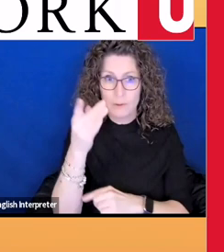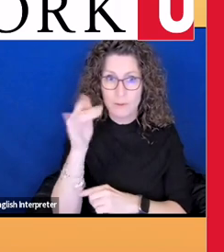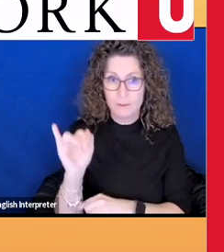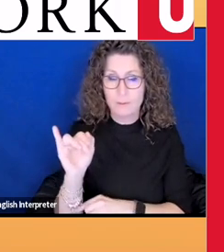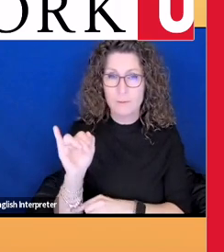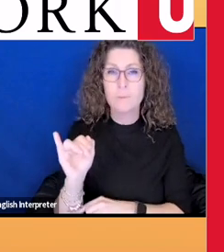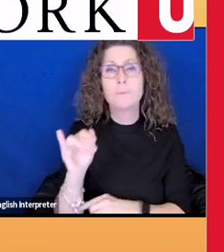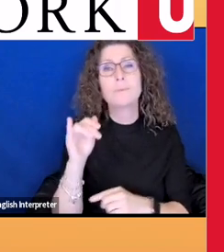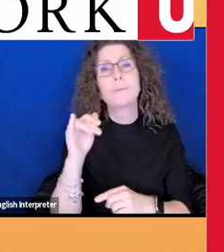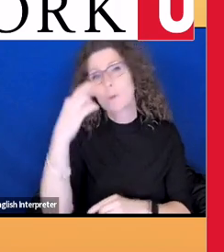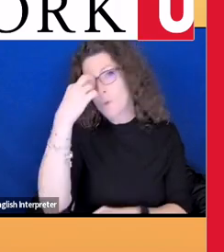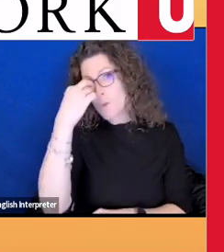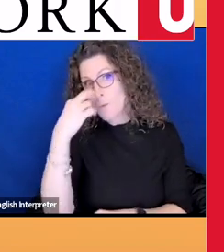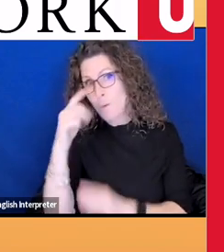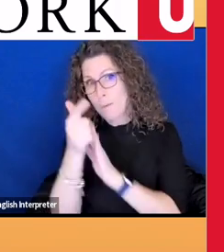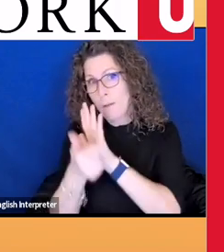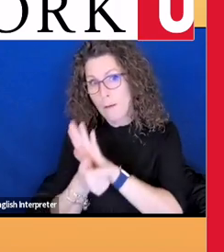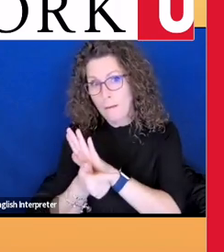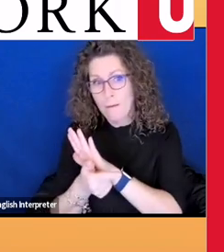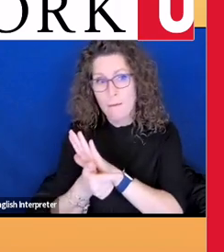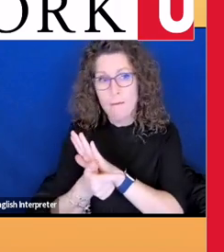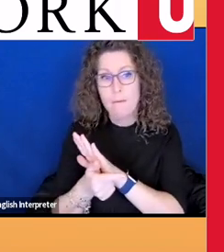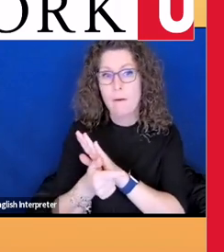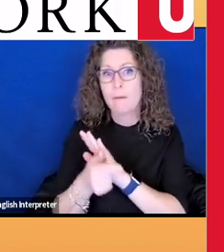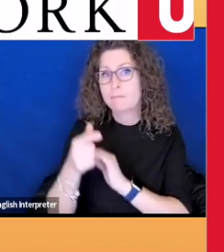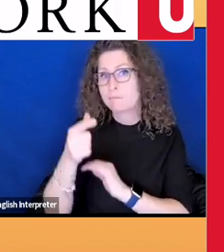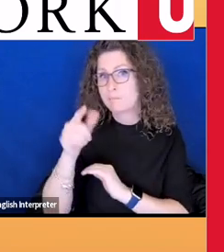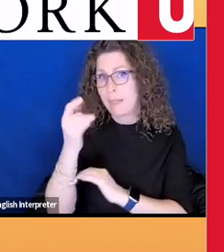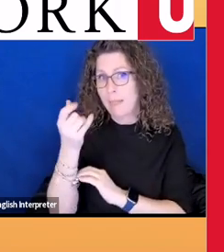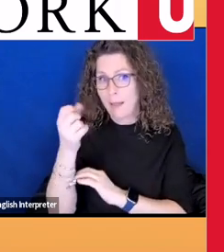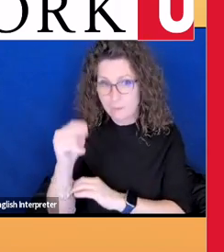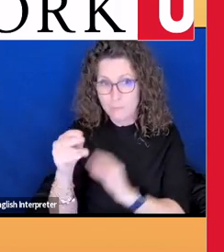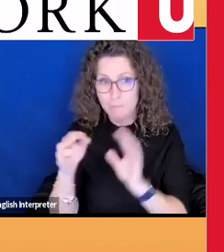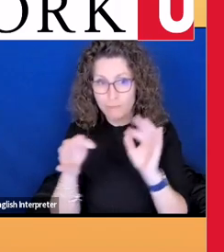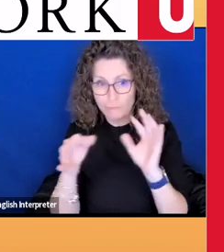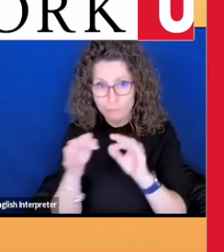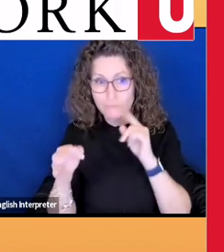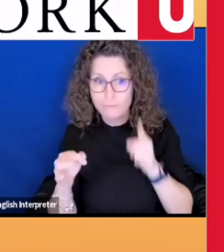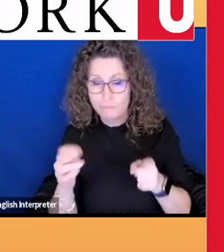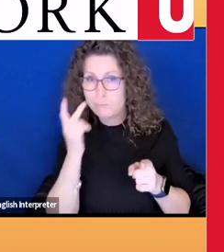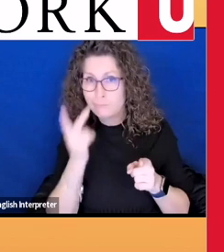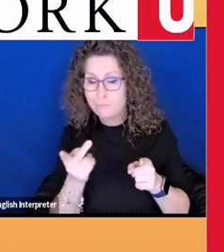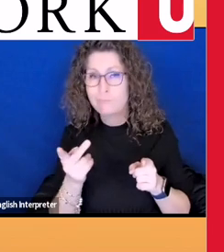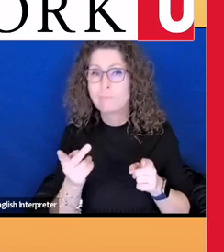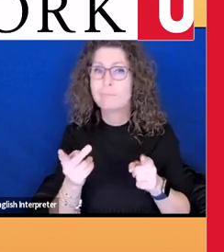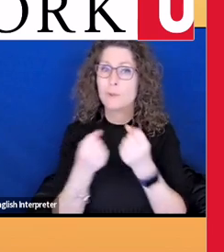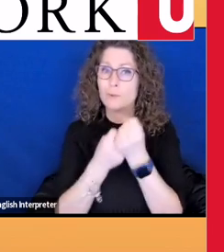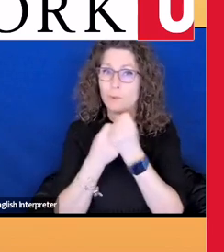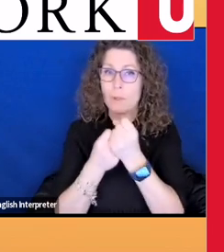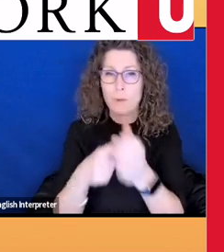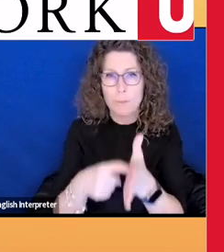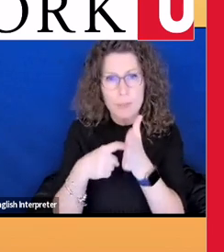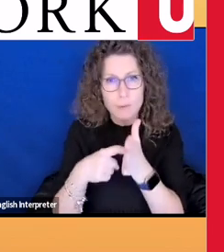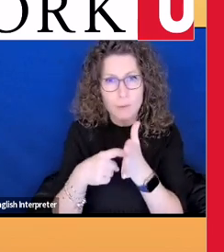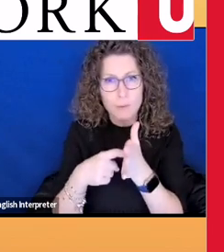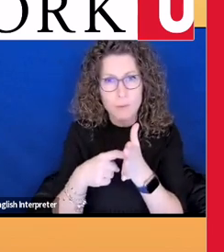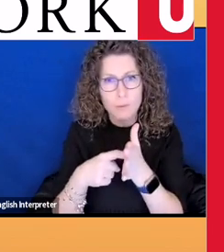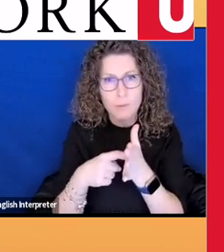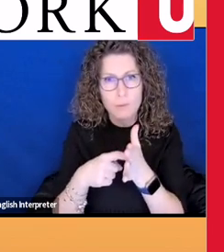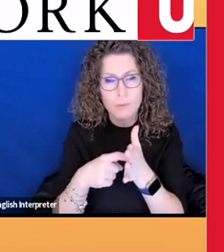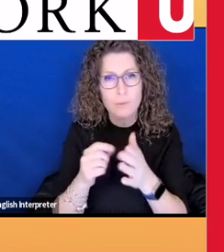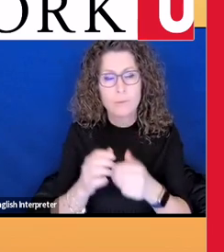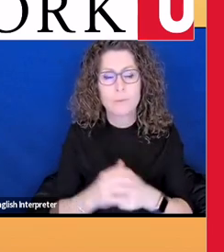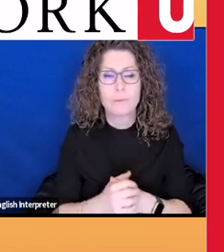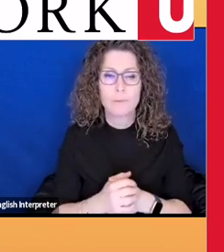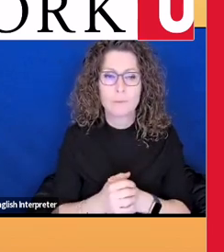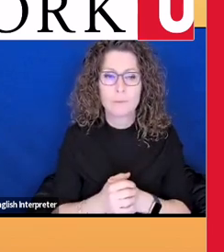an obligatio in solidum, sometimes translated as solidary obligation or obligatio in solido, or in